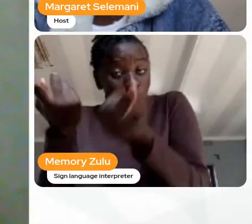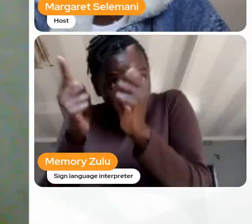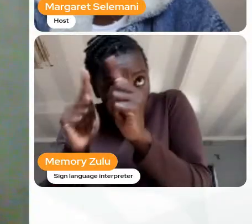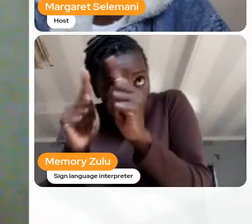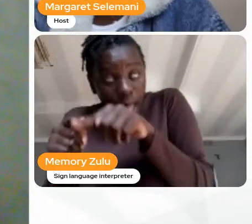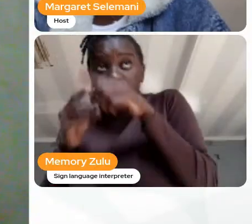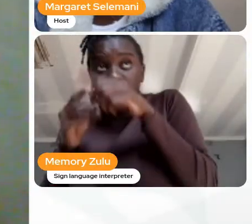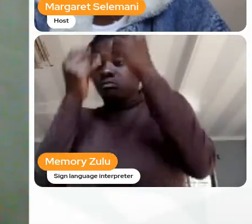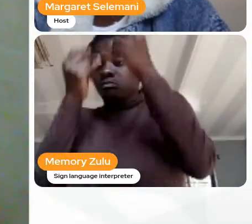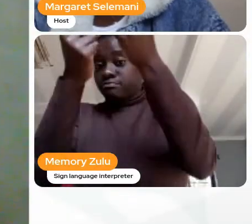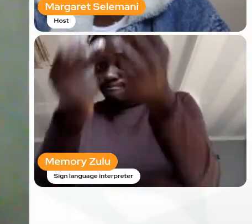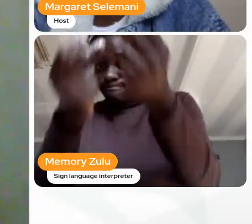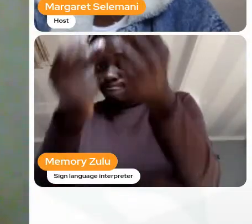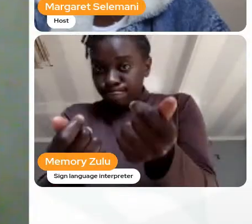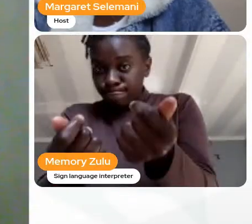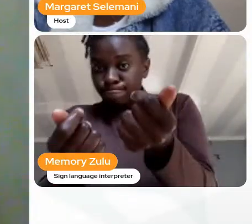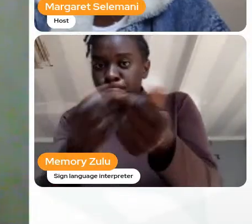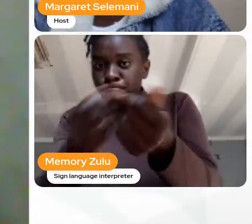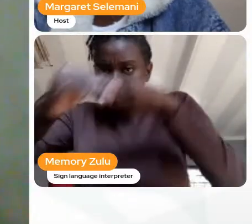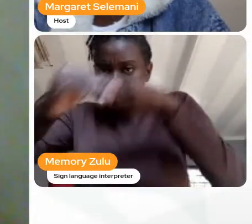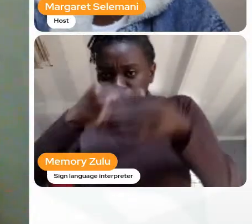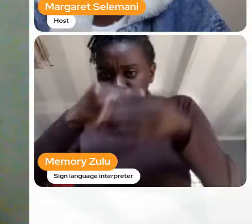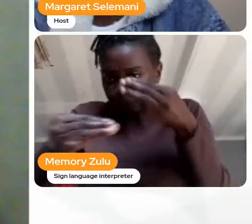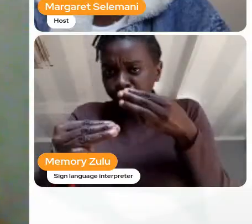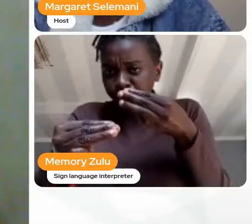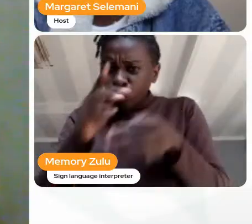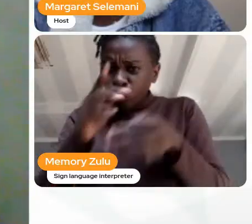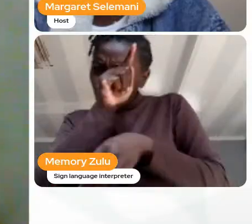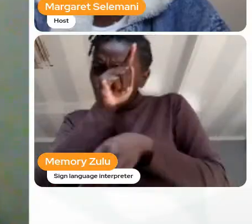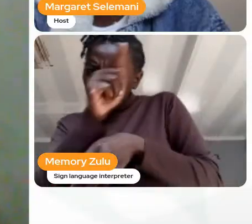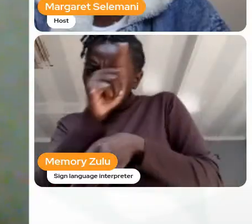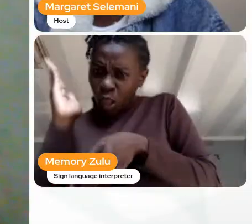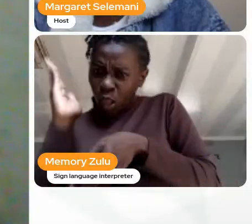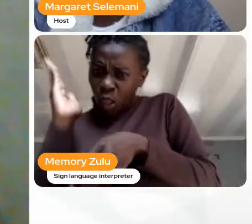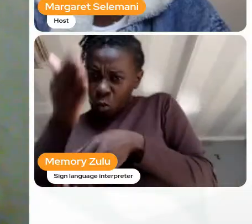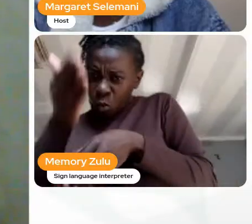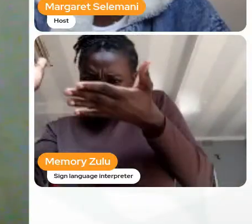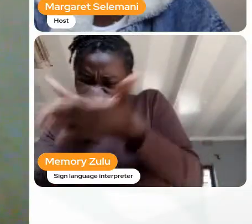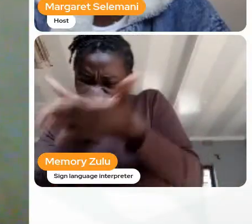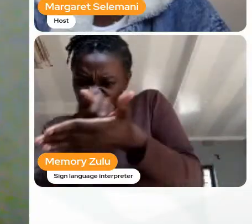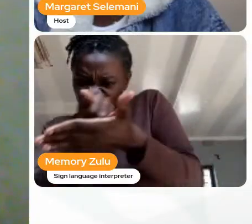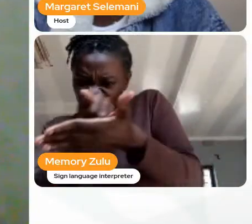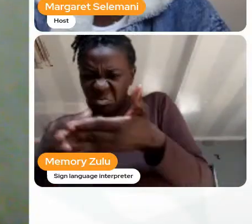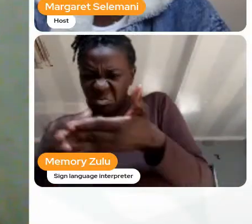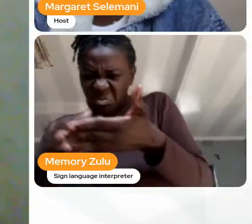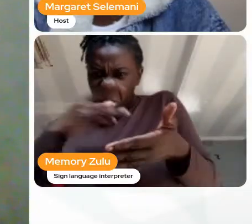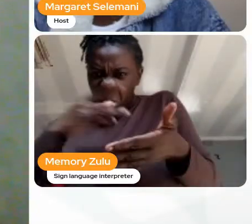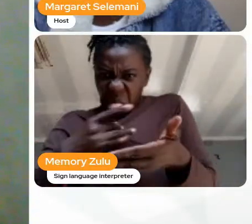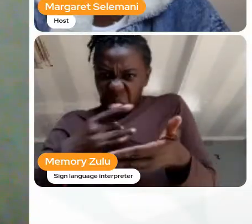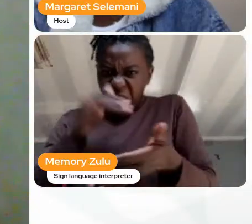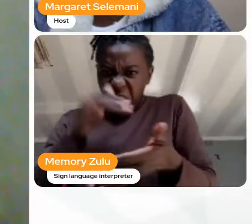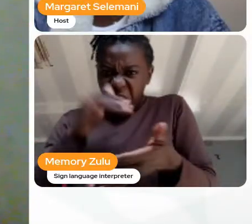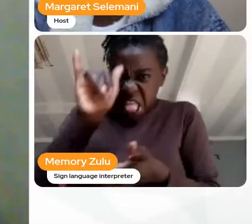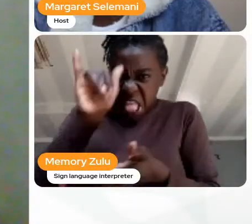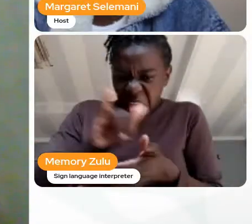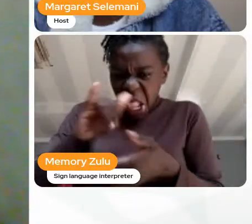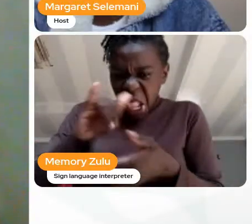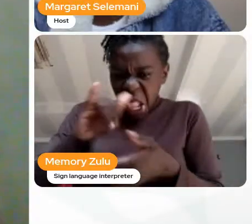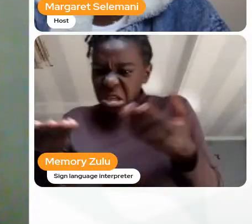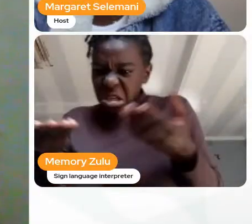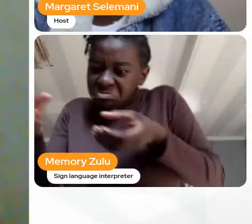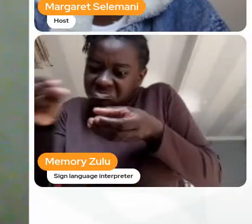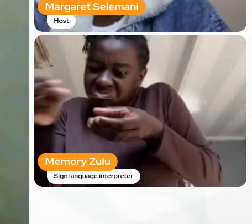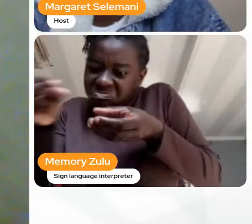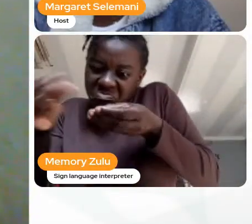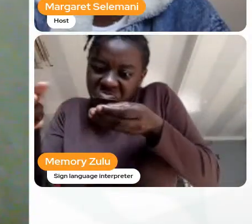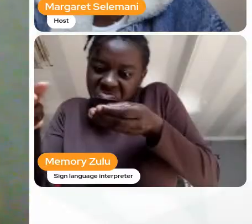grown. So it's not just for fashion that you would want to come to the clinic, then would want to test you and know what particular